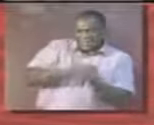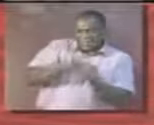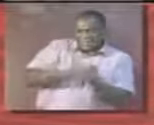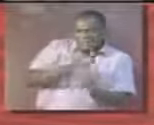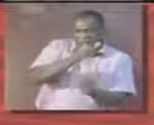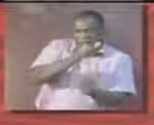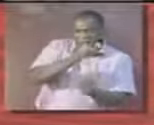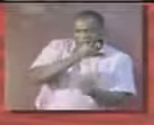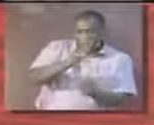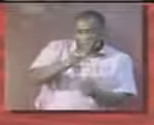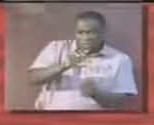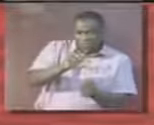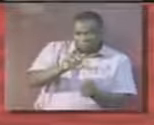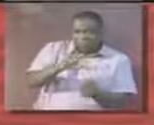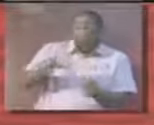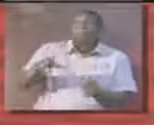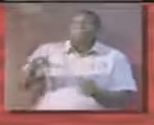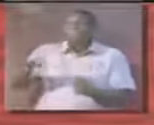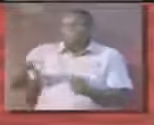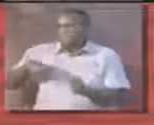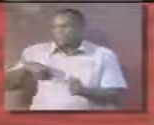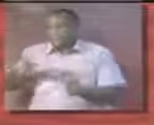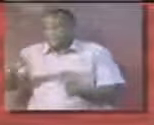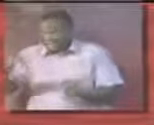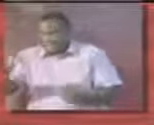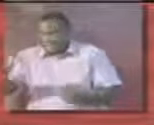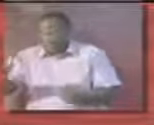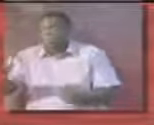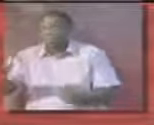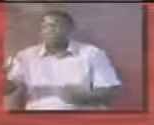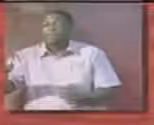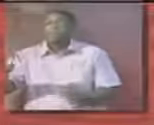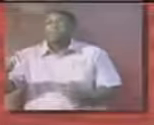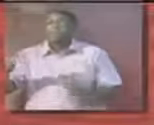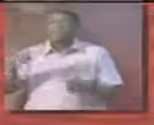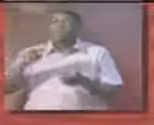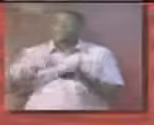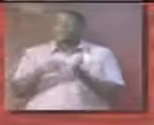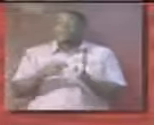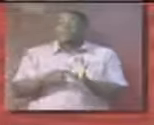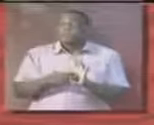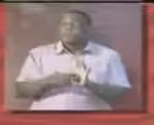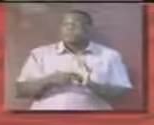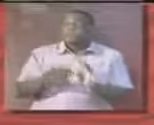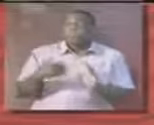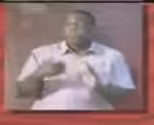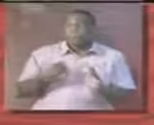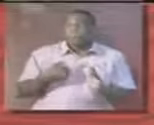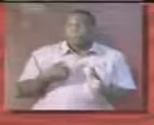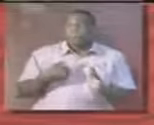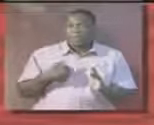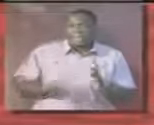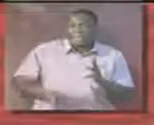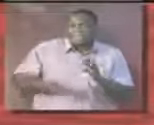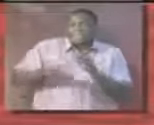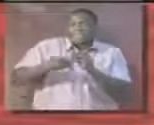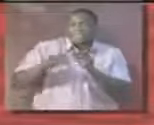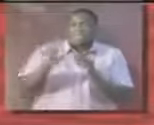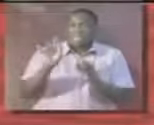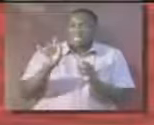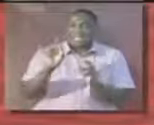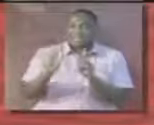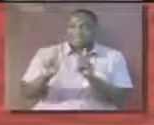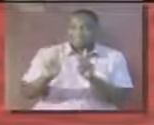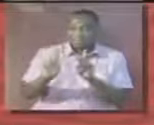So there is a net gain of 8 persons per 100 positive cases in the hospitals